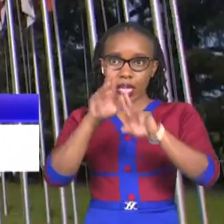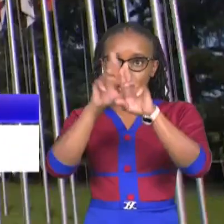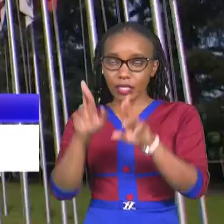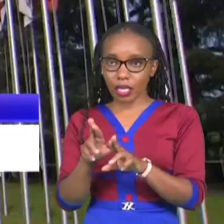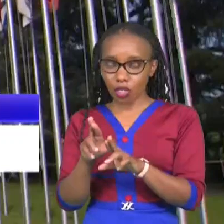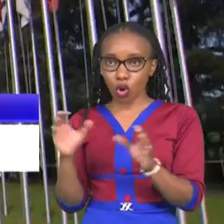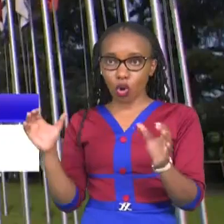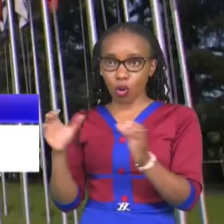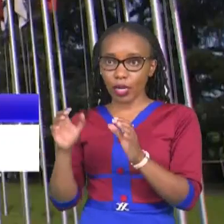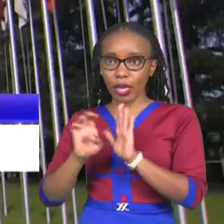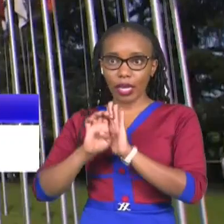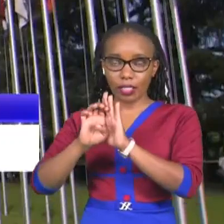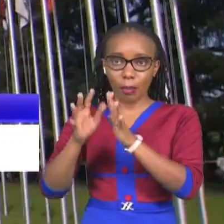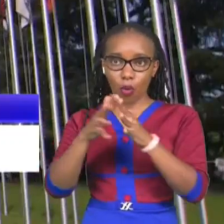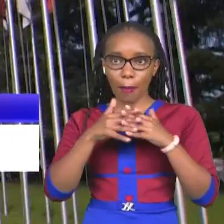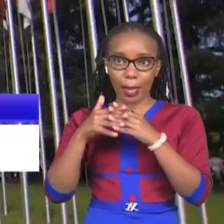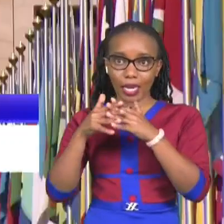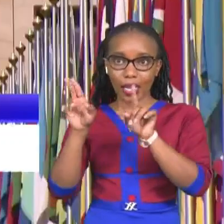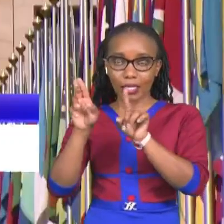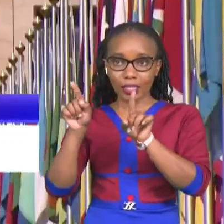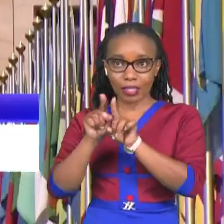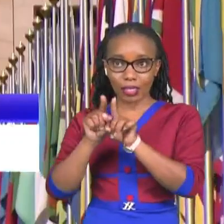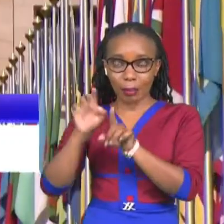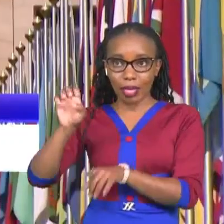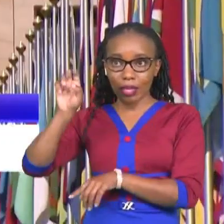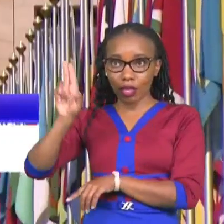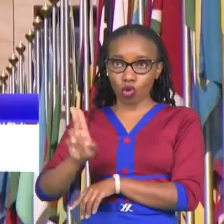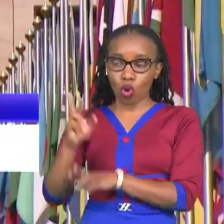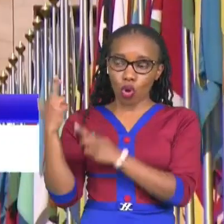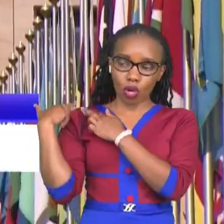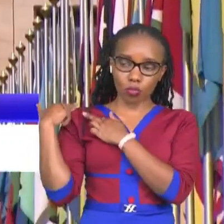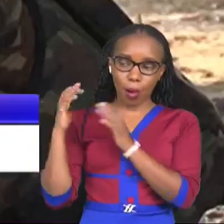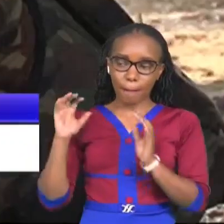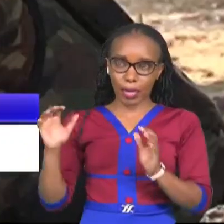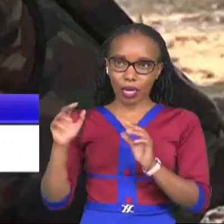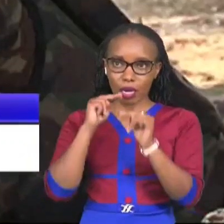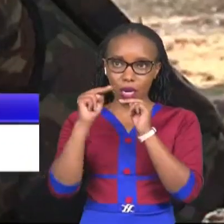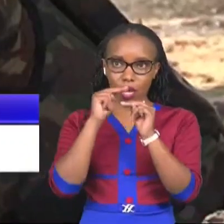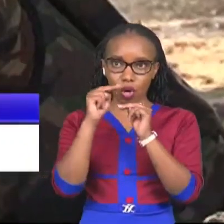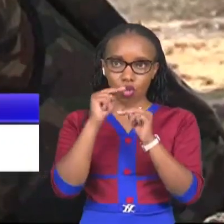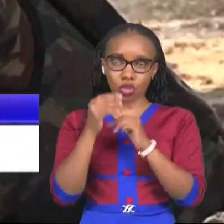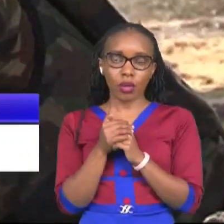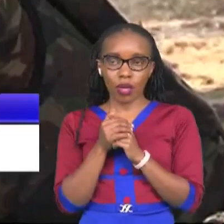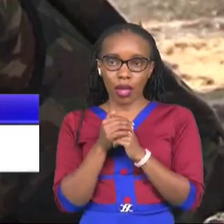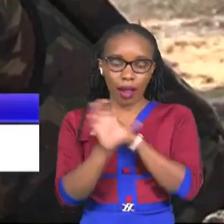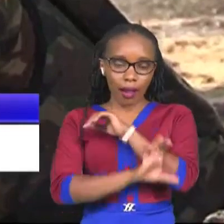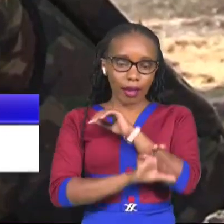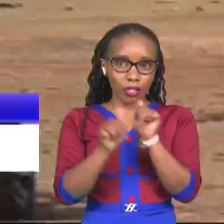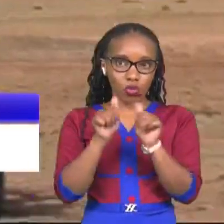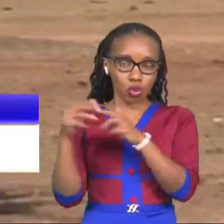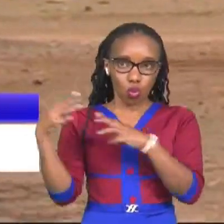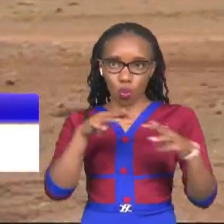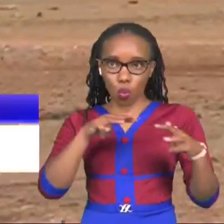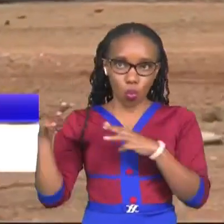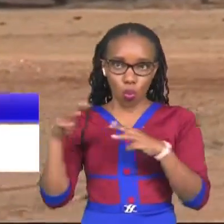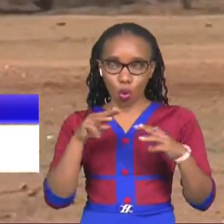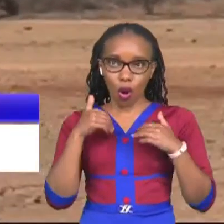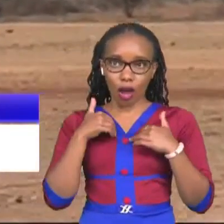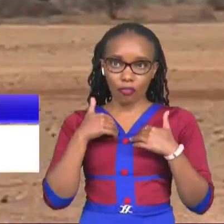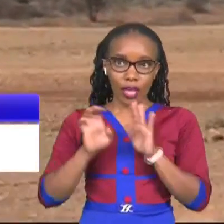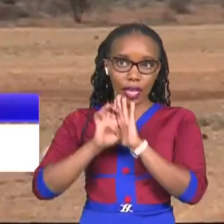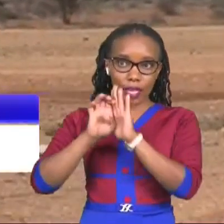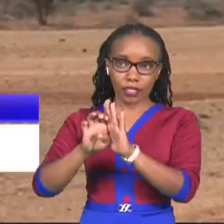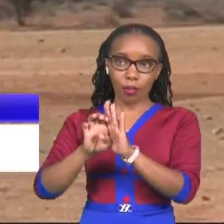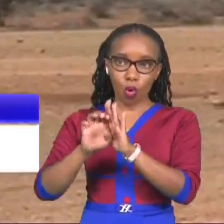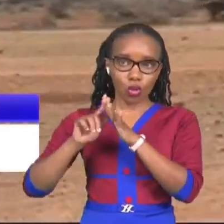like the United States and the EU, is known to play a big role in negotiating between the fighting countries to avoid further damages like countries going into